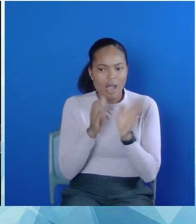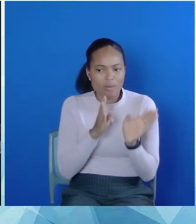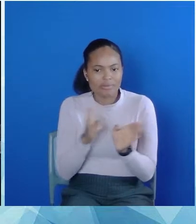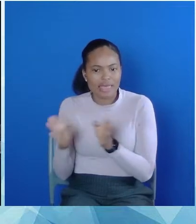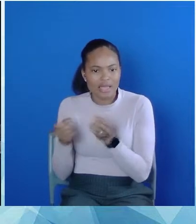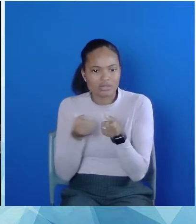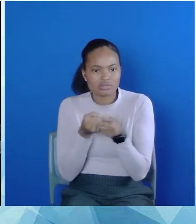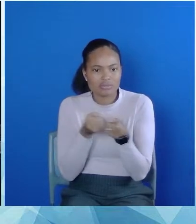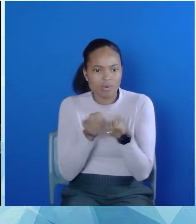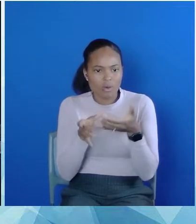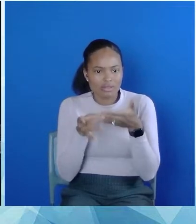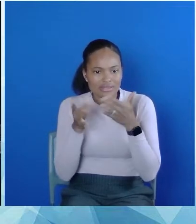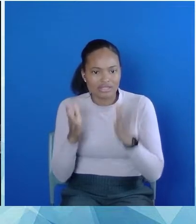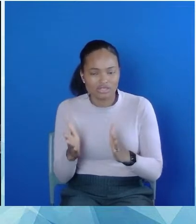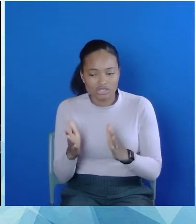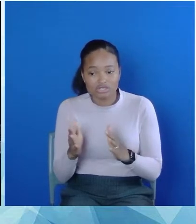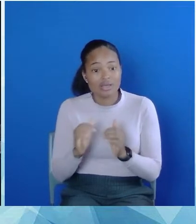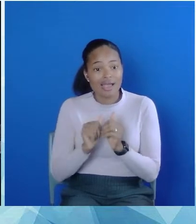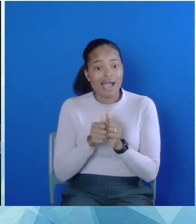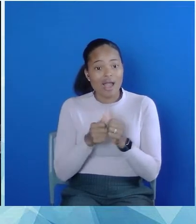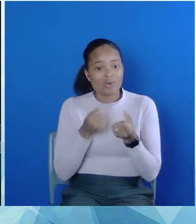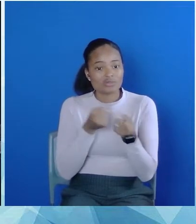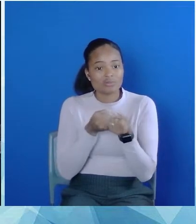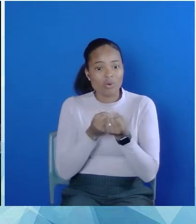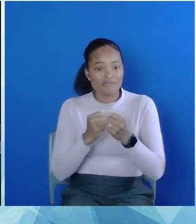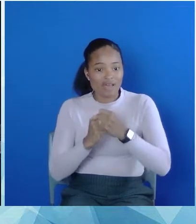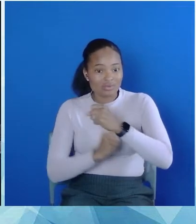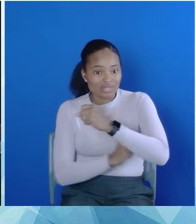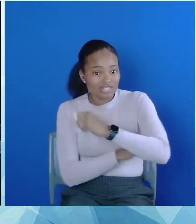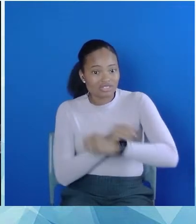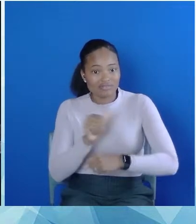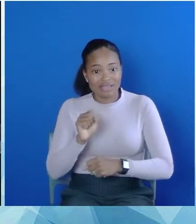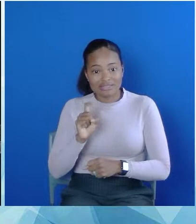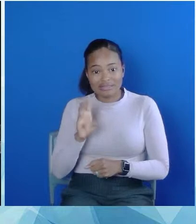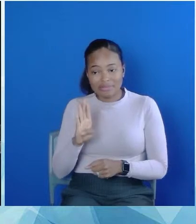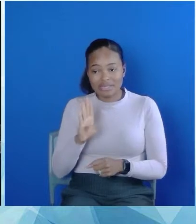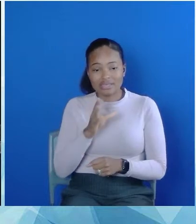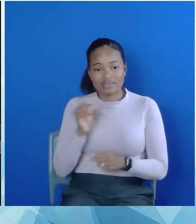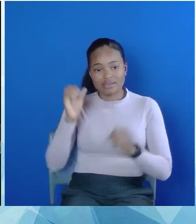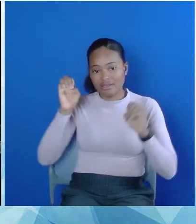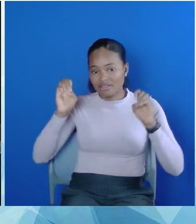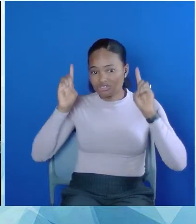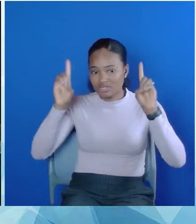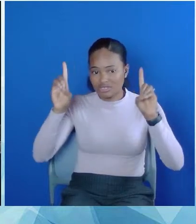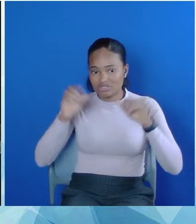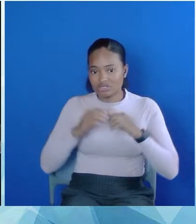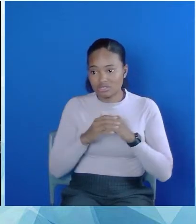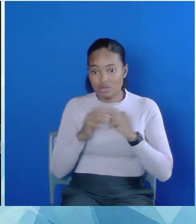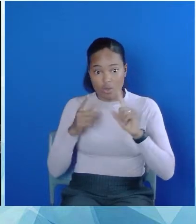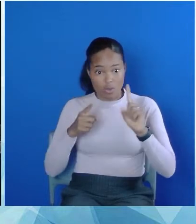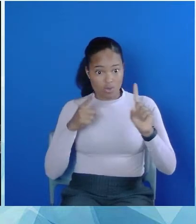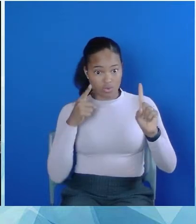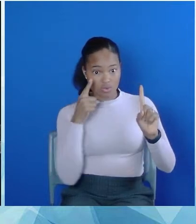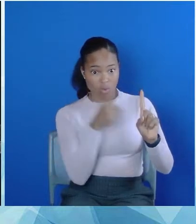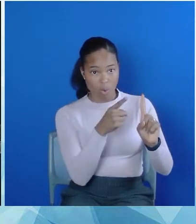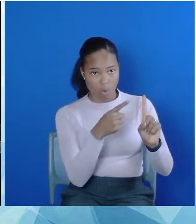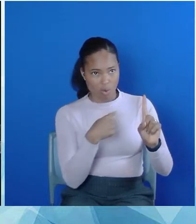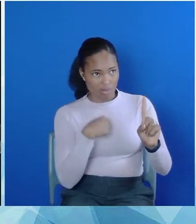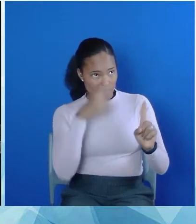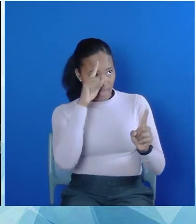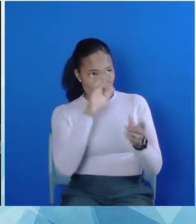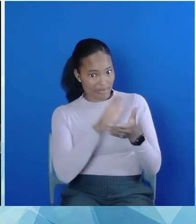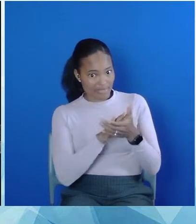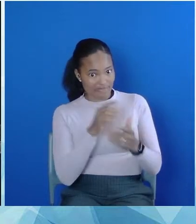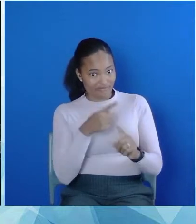would support the foundation of ASDB and the education. The goal, I think, from all of the